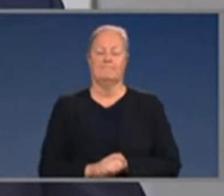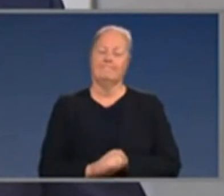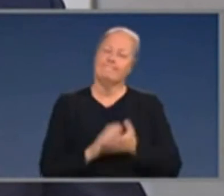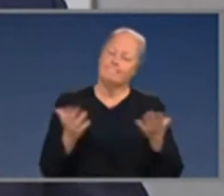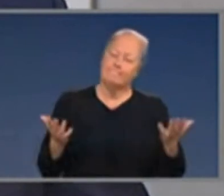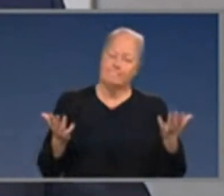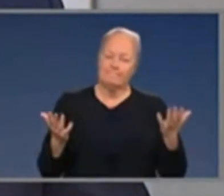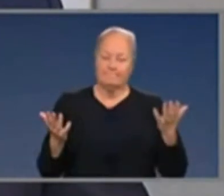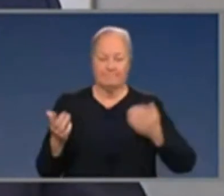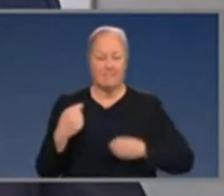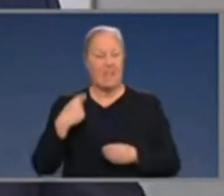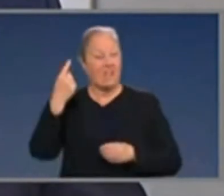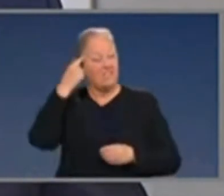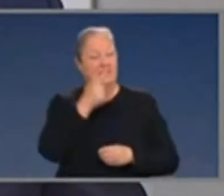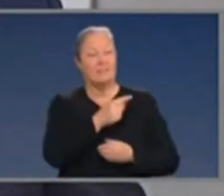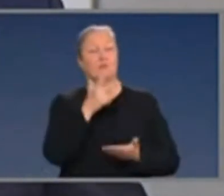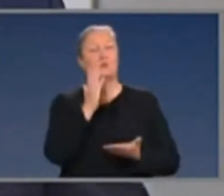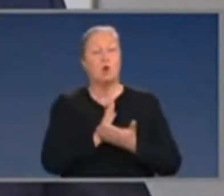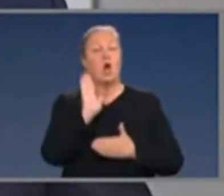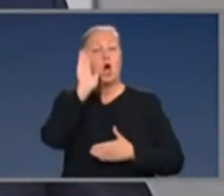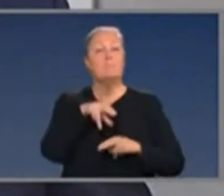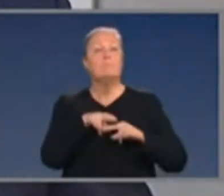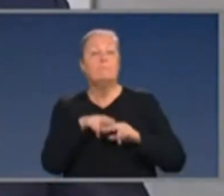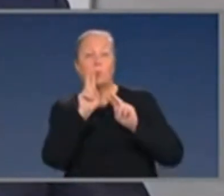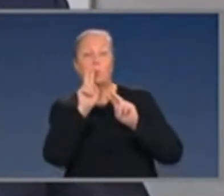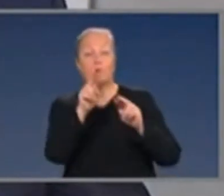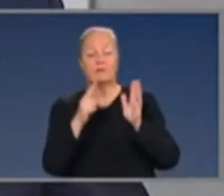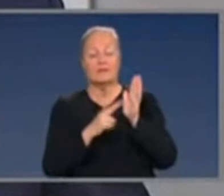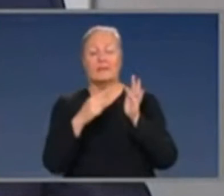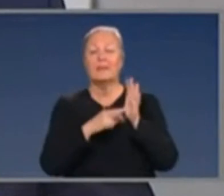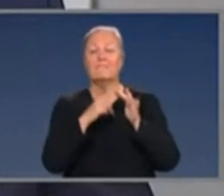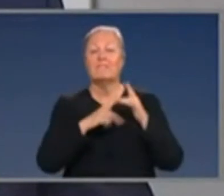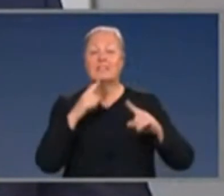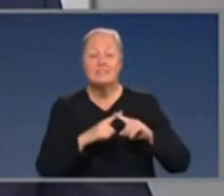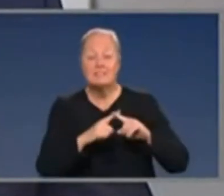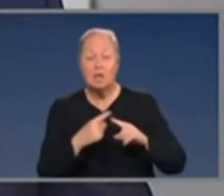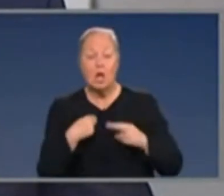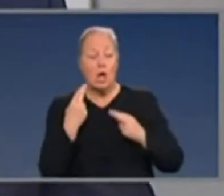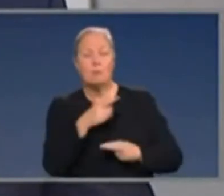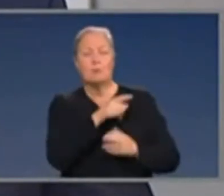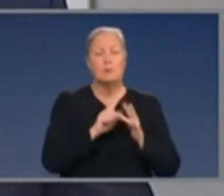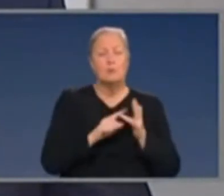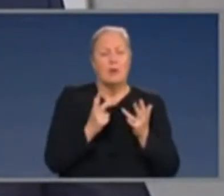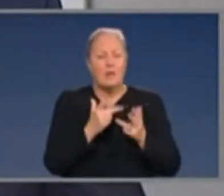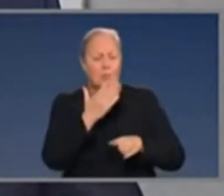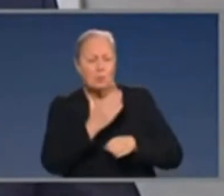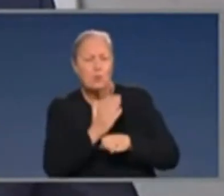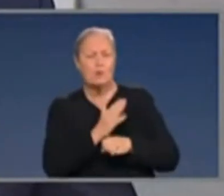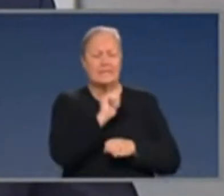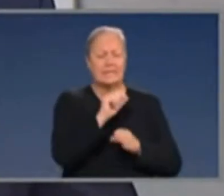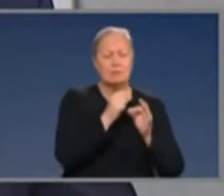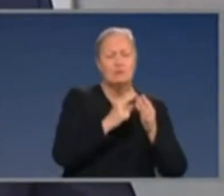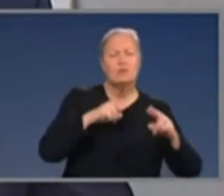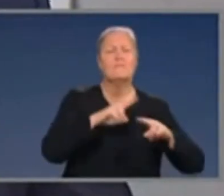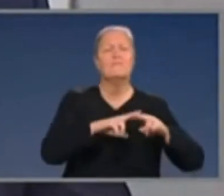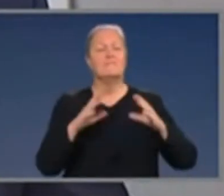well, I suspect he's giving Netflix a pretty good workout. Hopefully he's doing a lot of work on other briefs and things of that nature, which I suspect